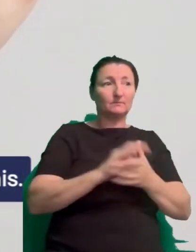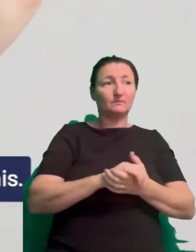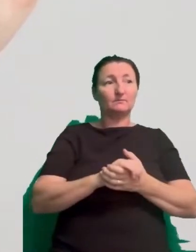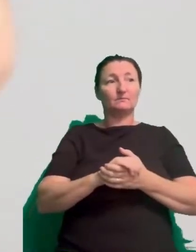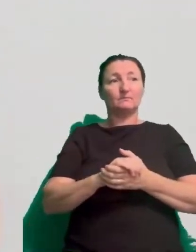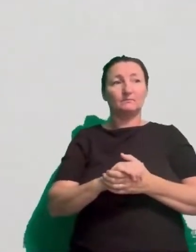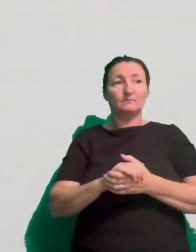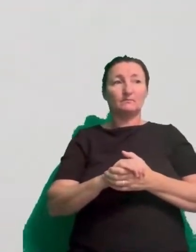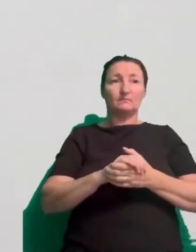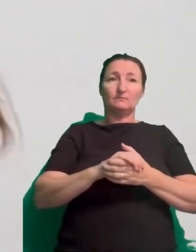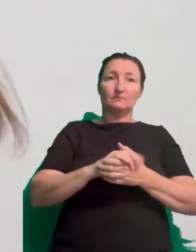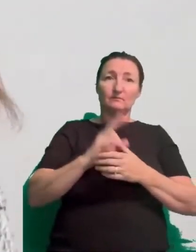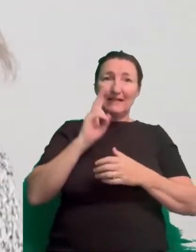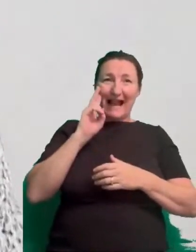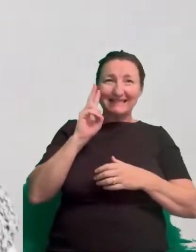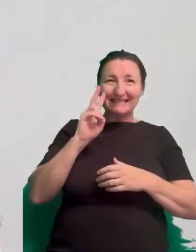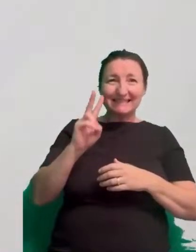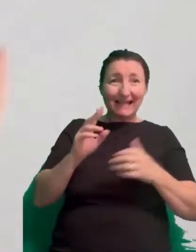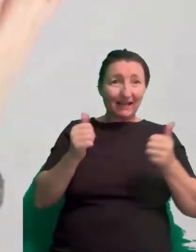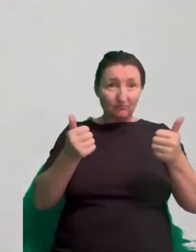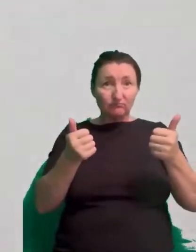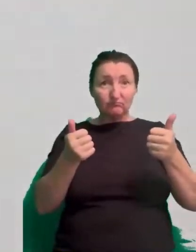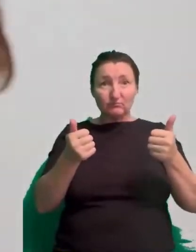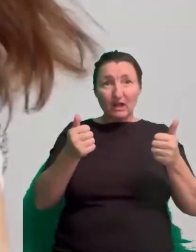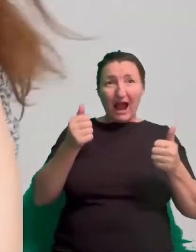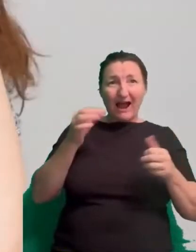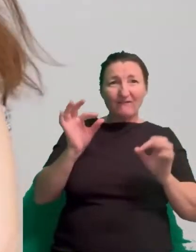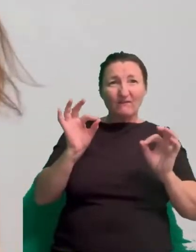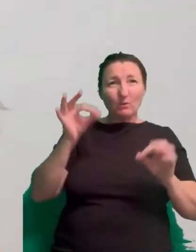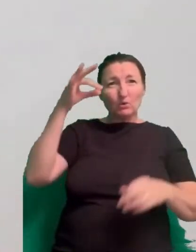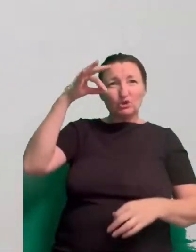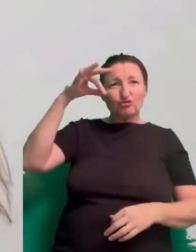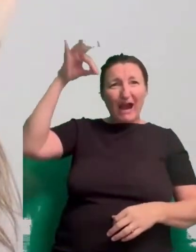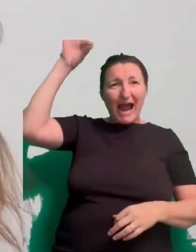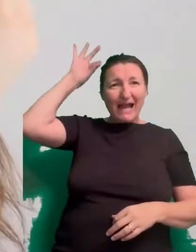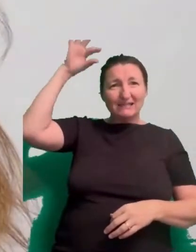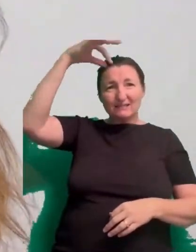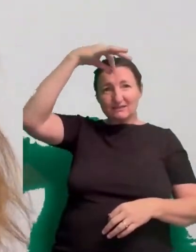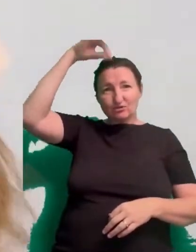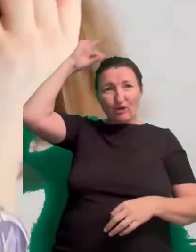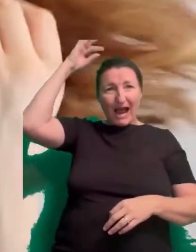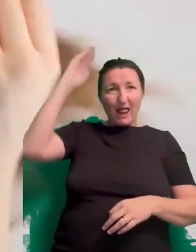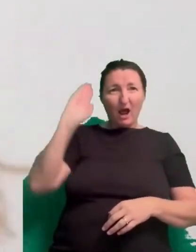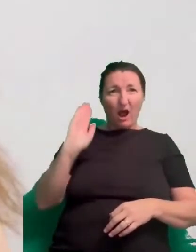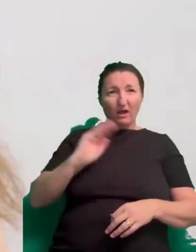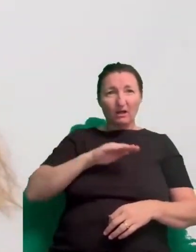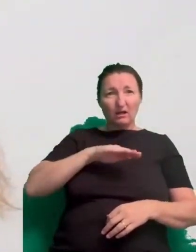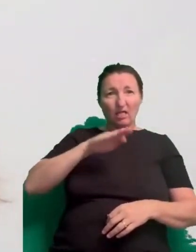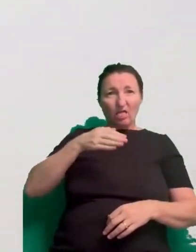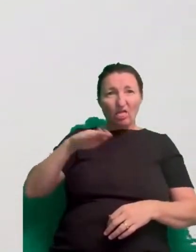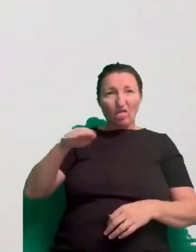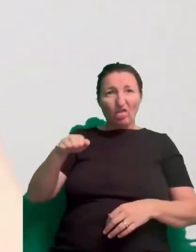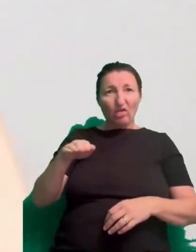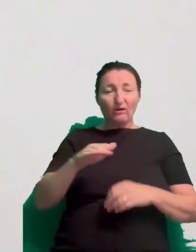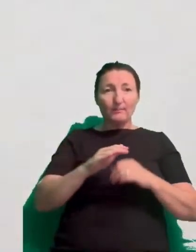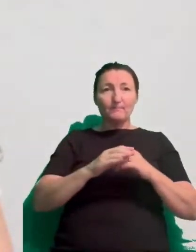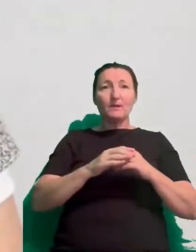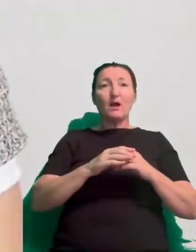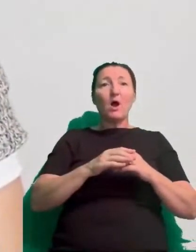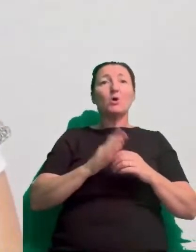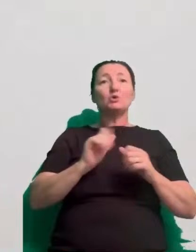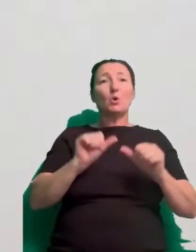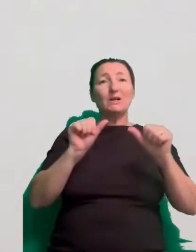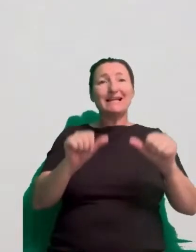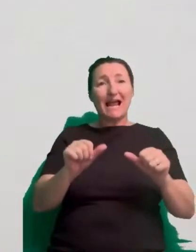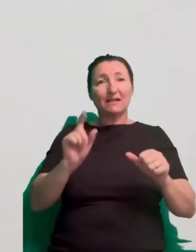Like this. And then you could leave it like this, but I've got these like bobbly bits, I don't know if you can see. These bits.